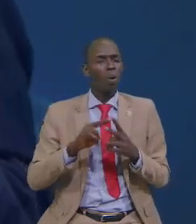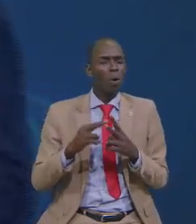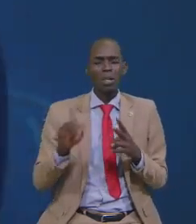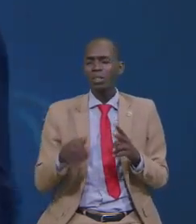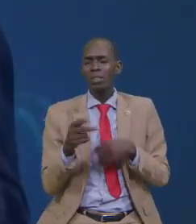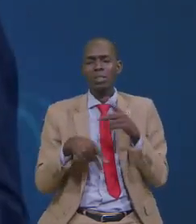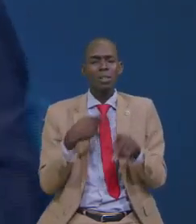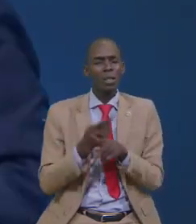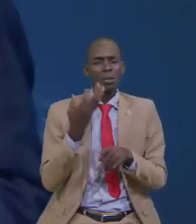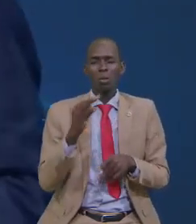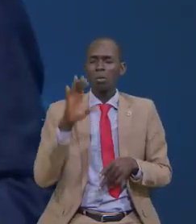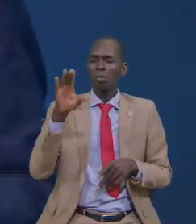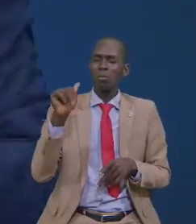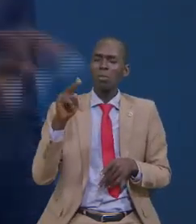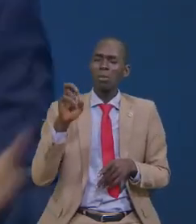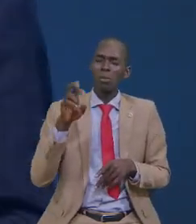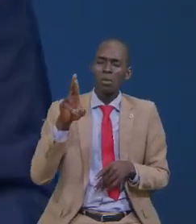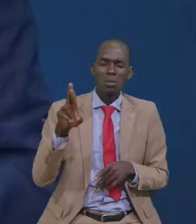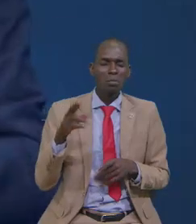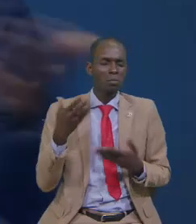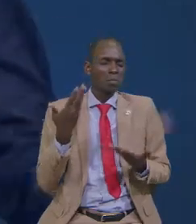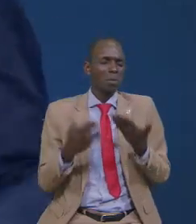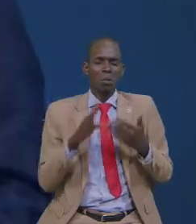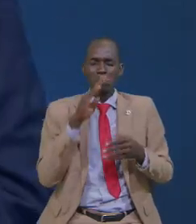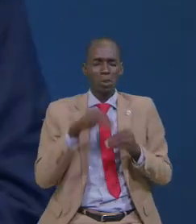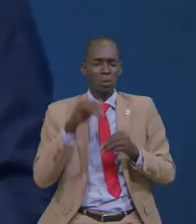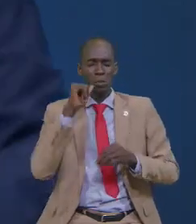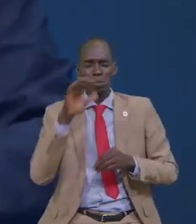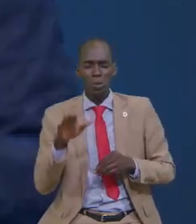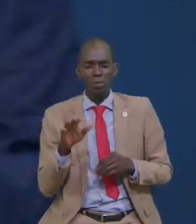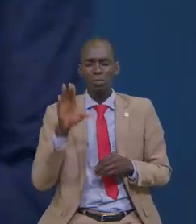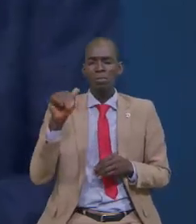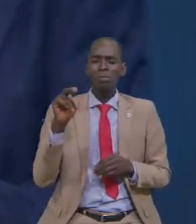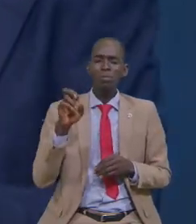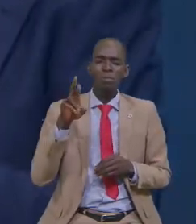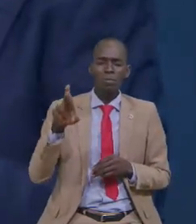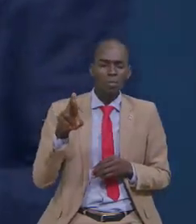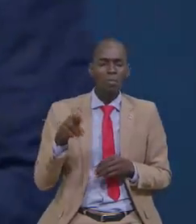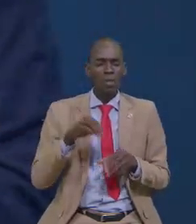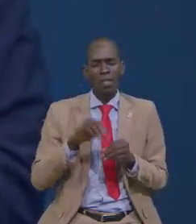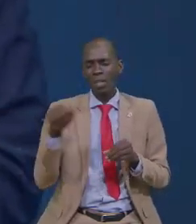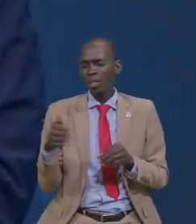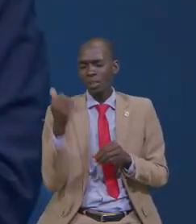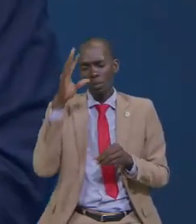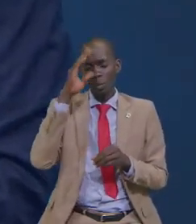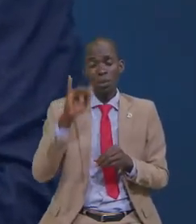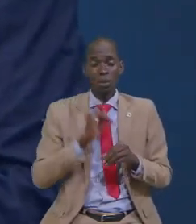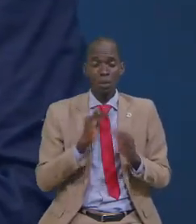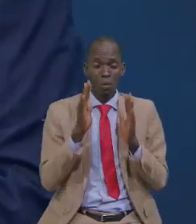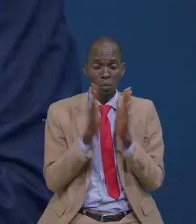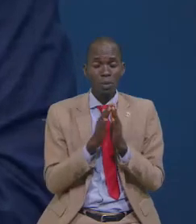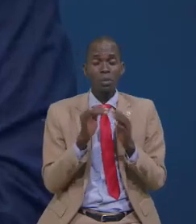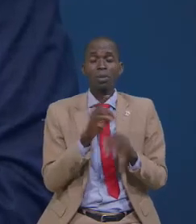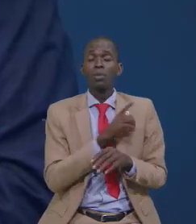of cancer in women or cancer prostate in any man. Lord, I pray, with you